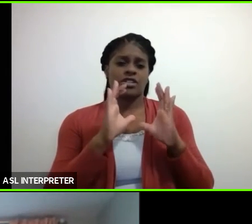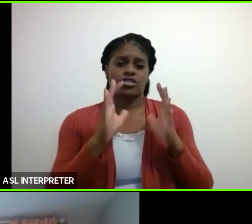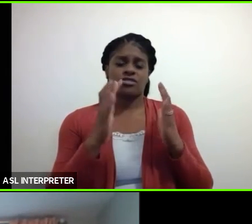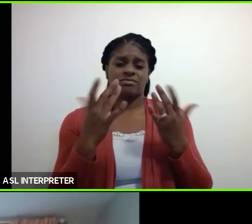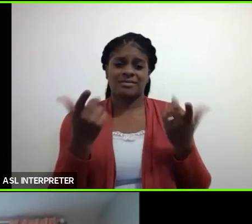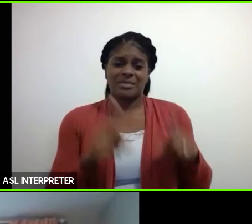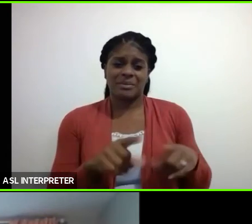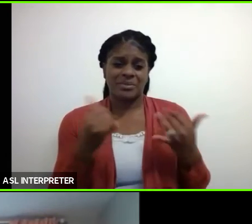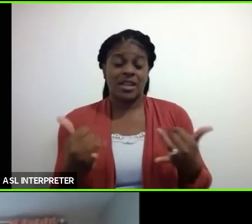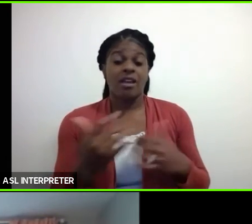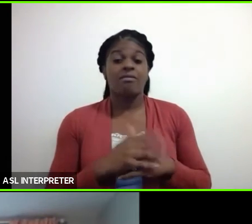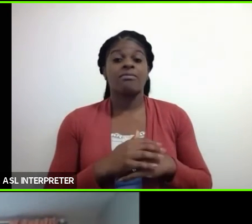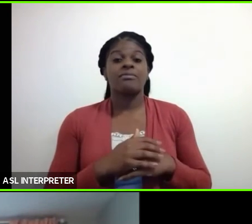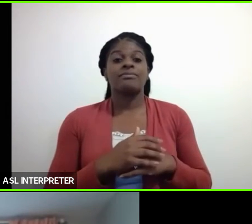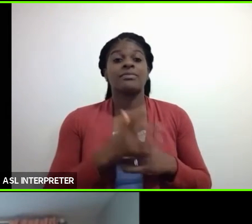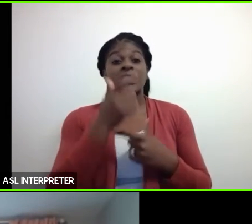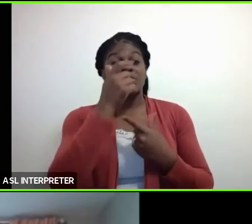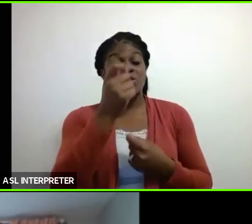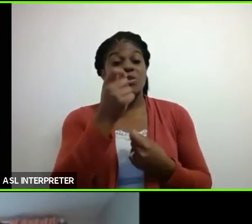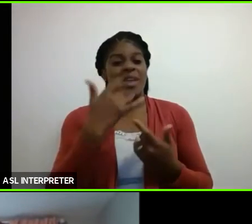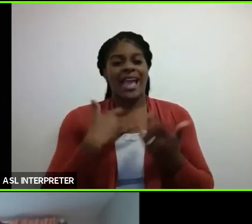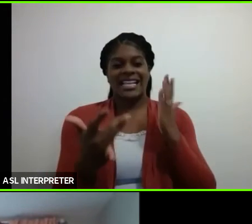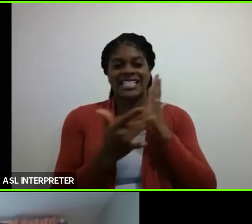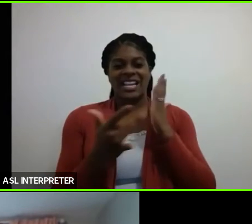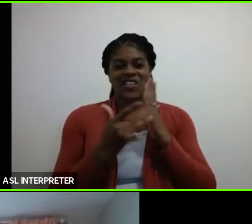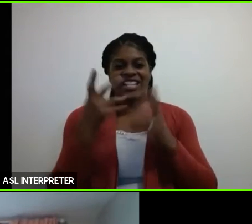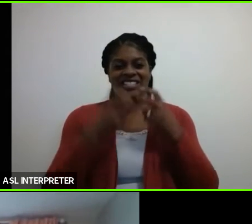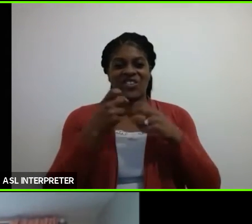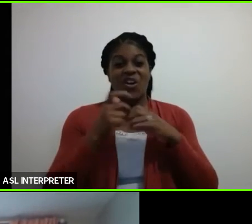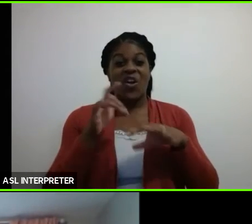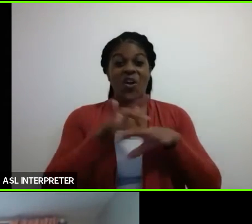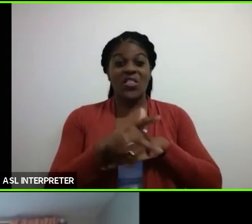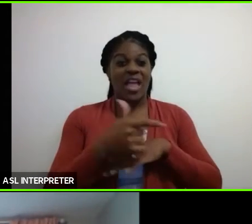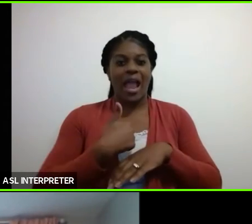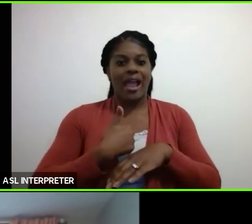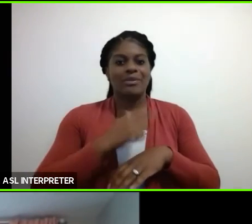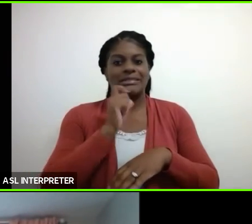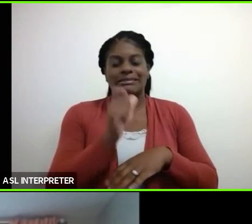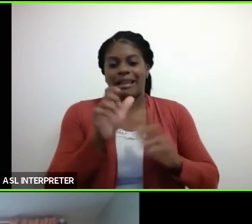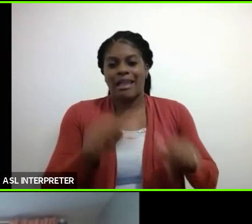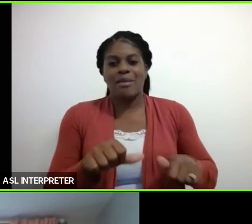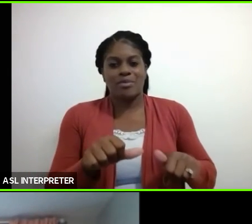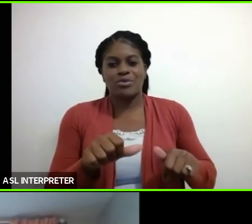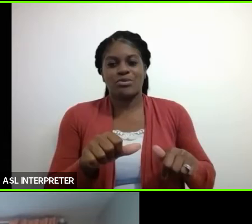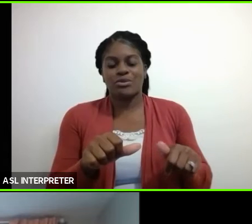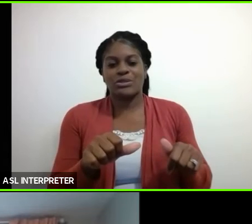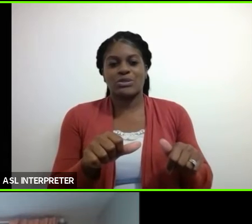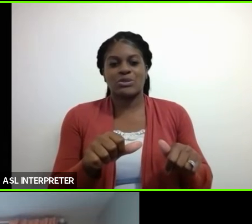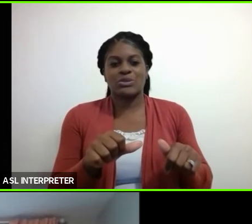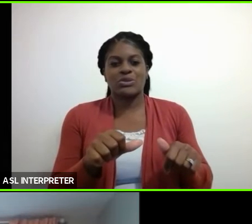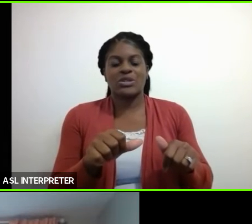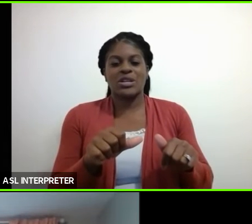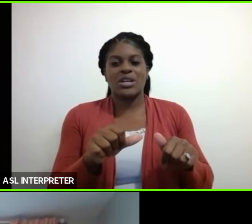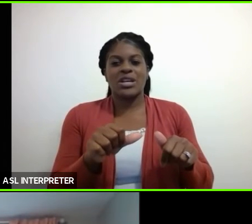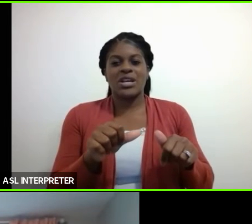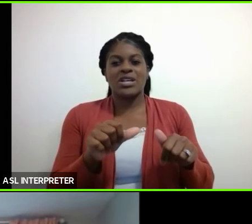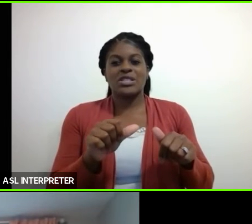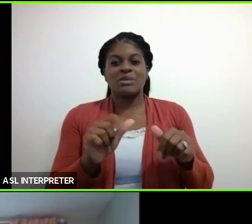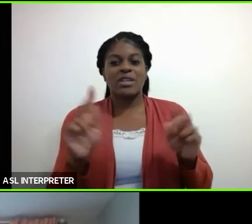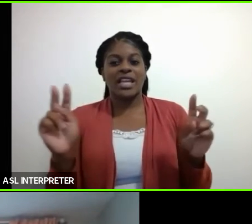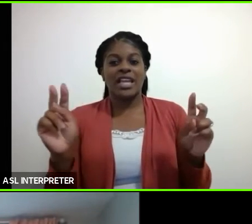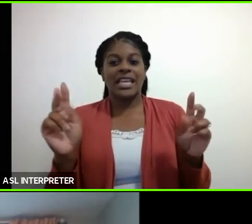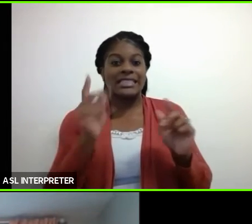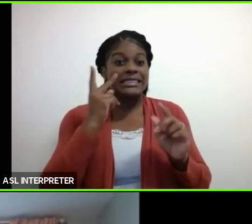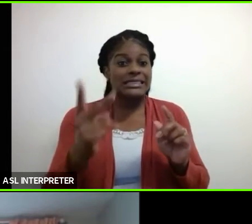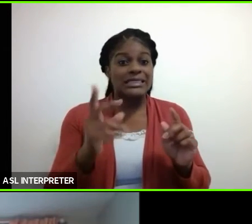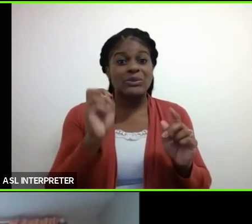It's so interesting. We had a technical difficulty earlier and I wasn't able to be viewed or be heard. And when at